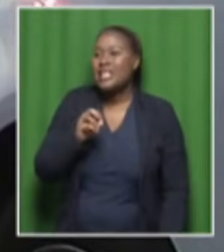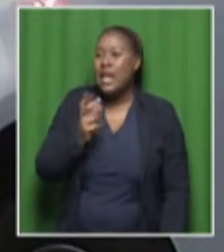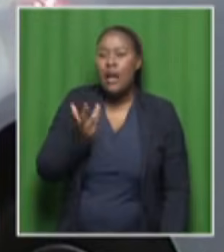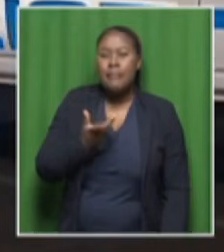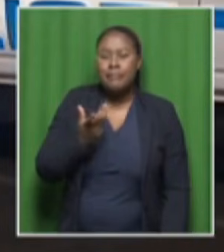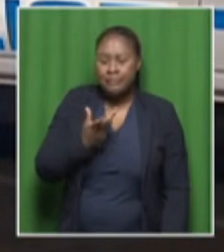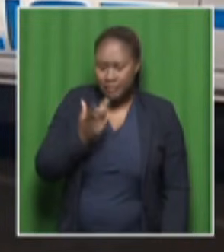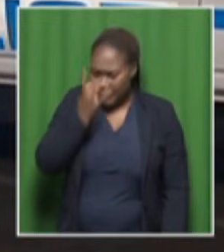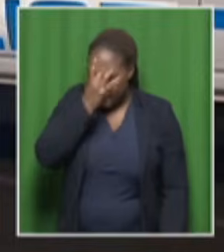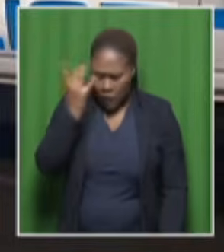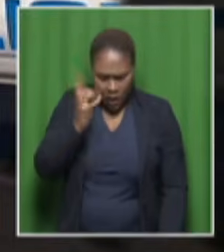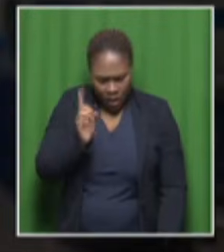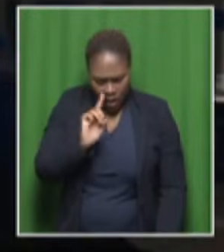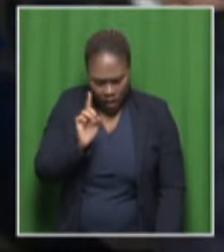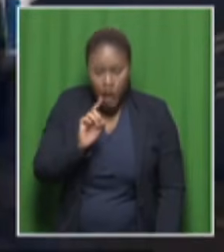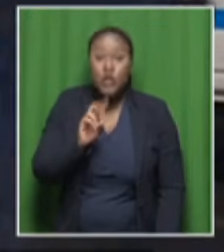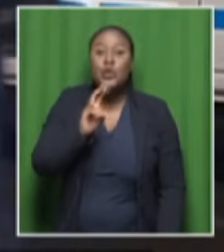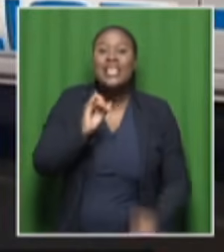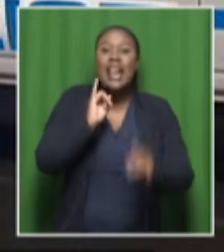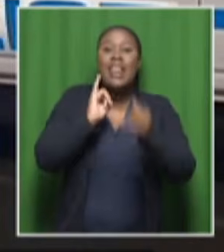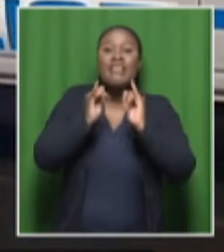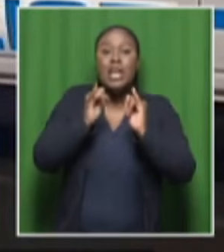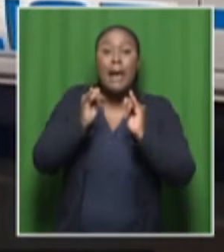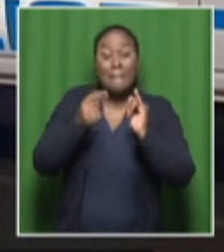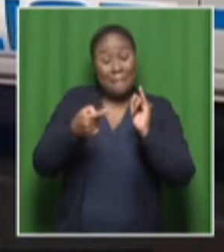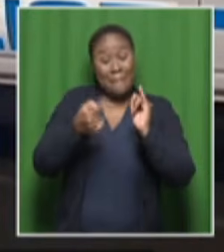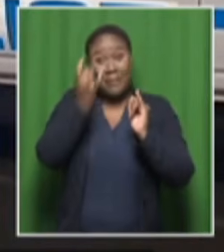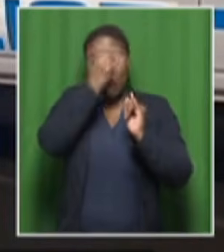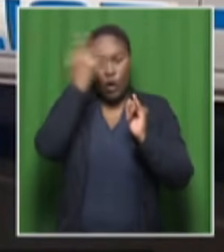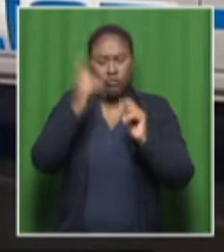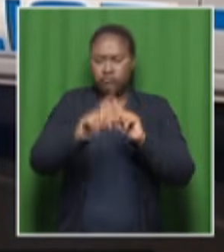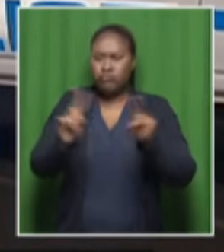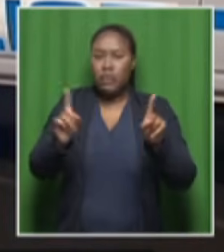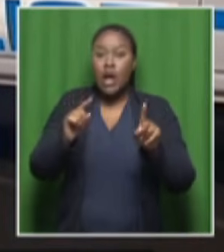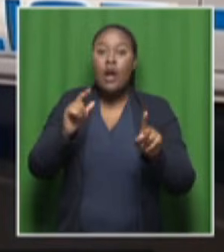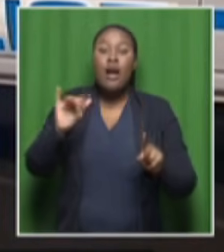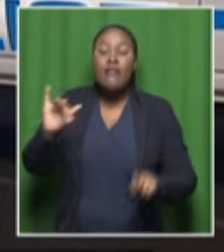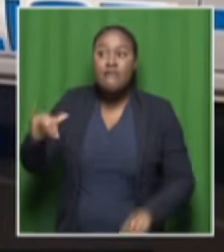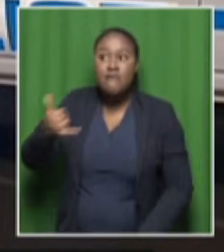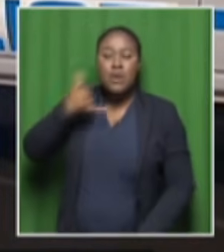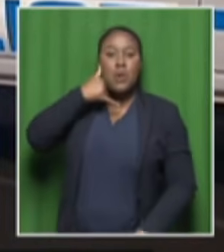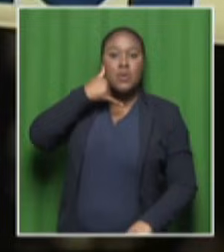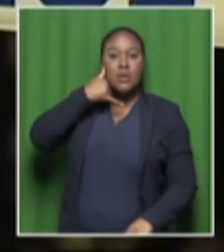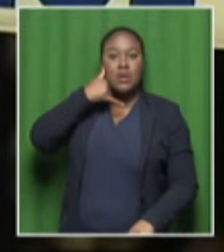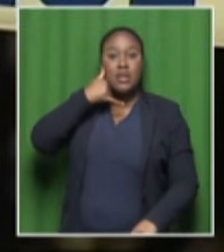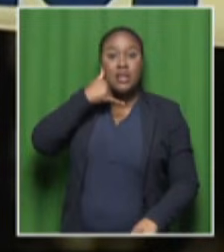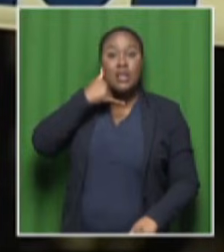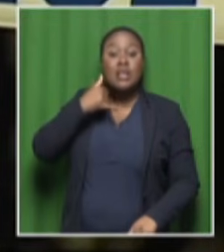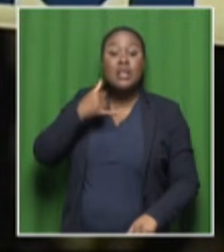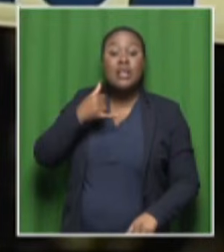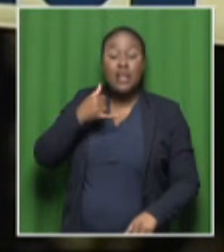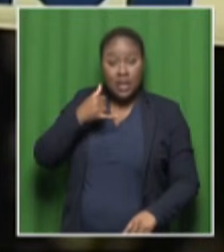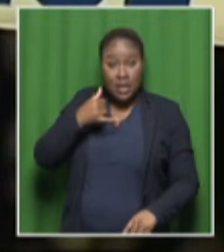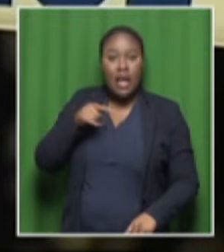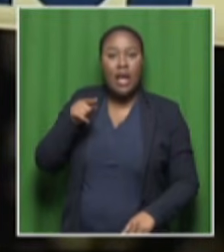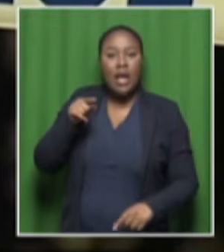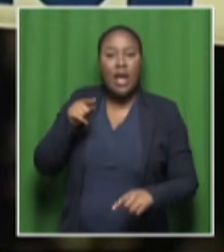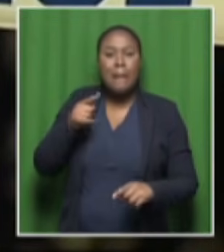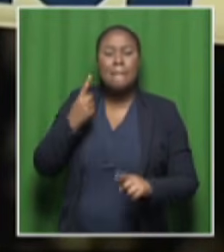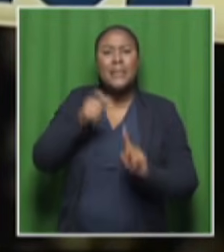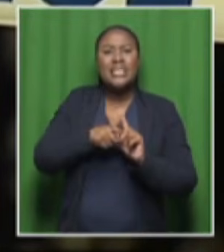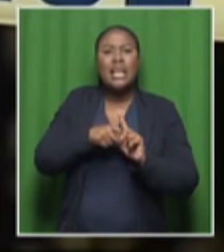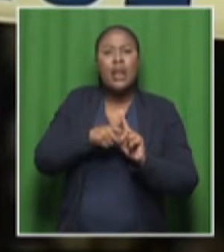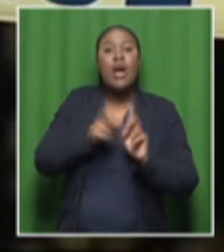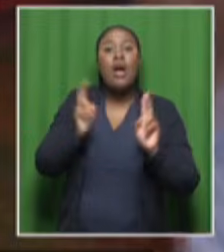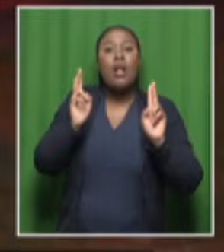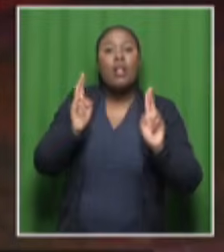I'll never forget 2011. I'll never forget 2011 when I got a call that a cousin is laying in Pontyville and he